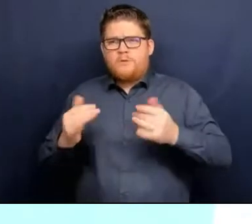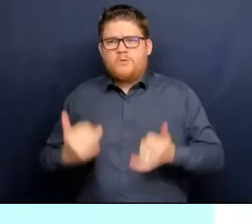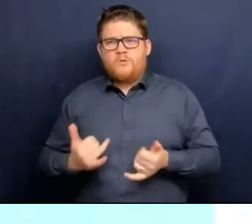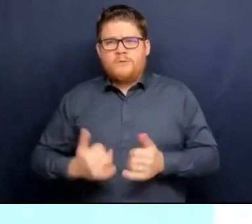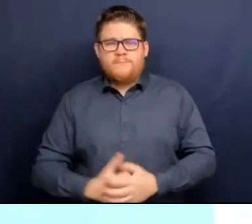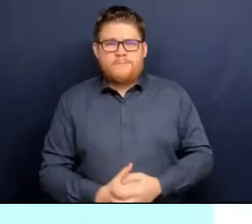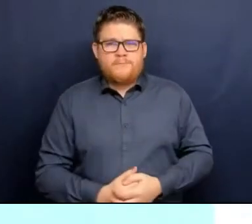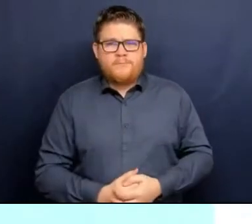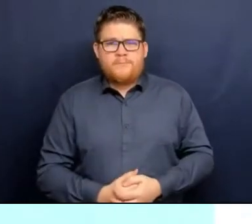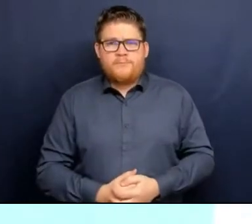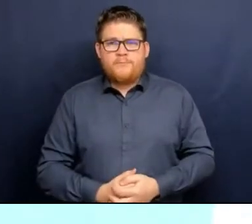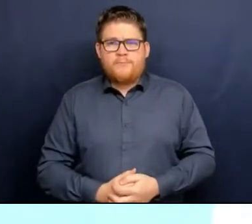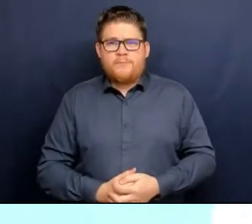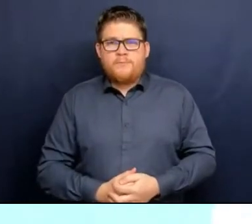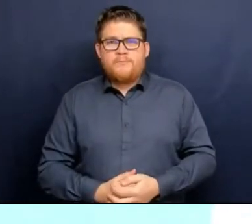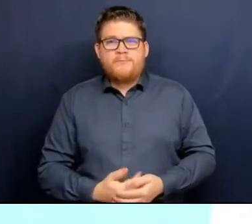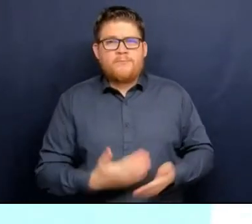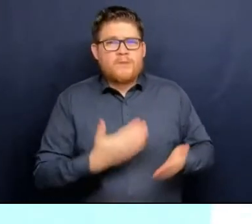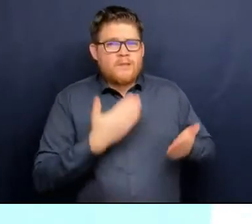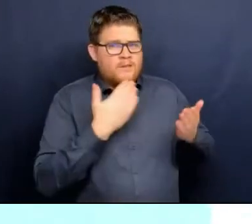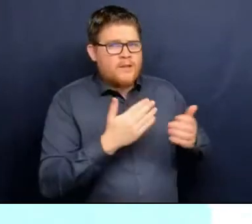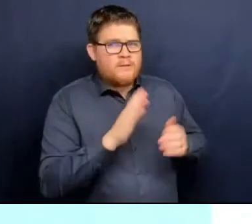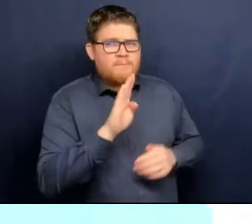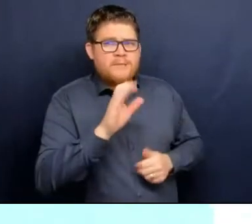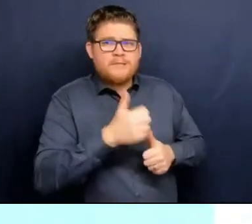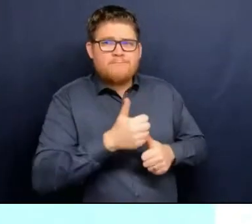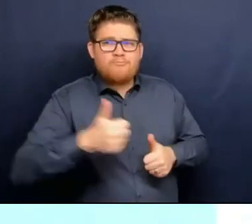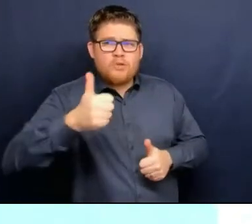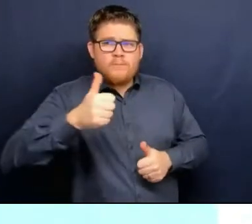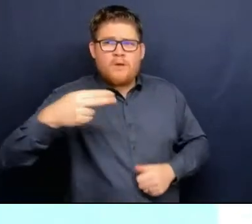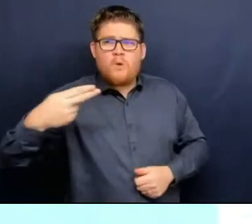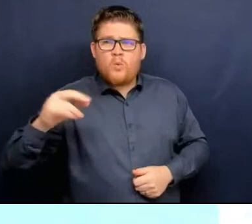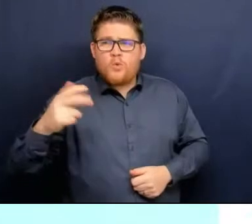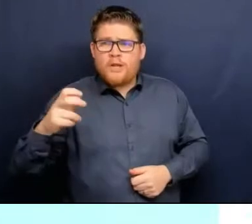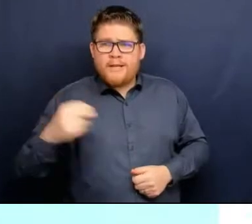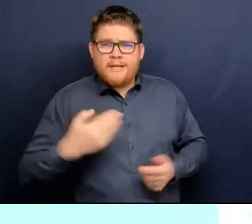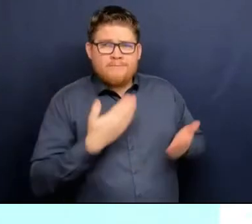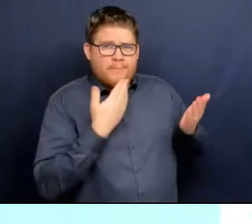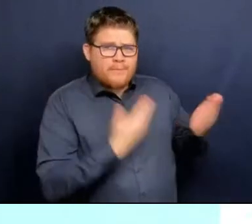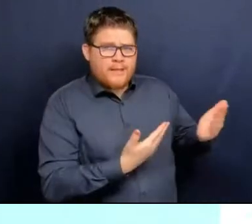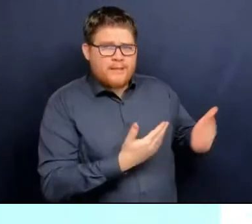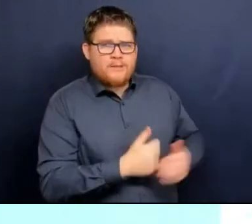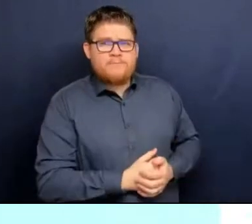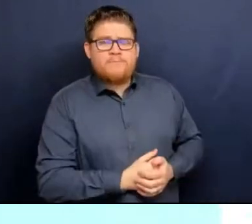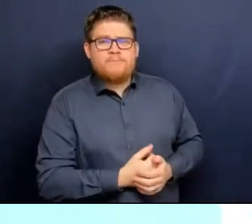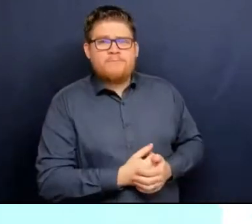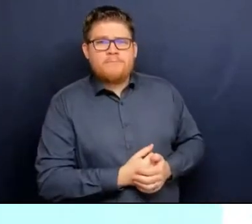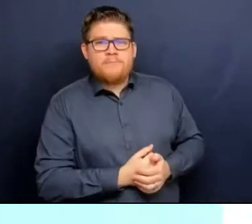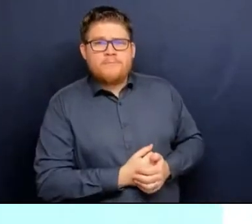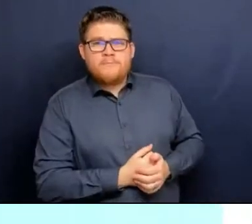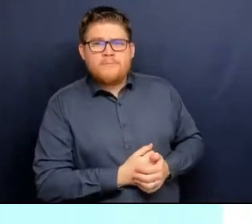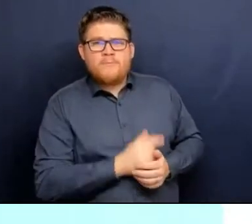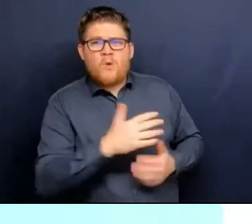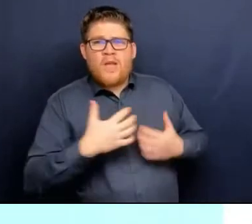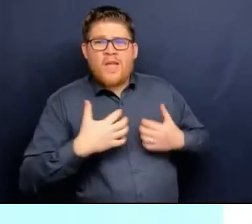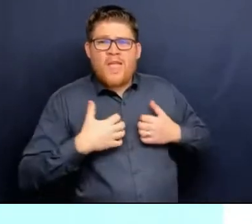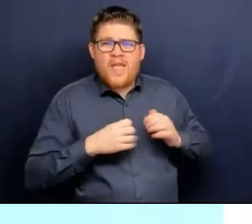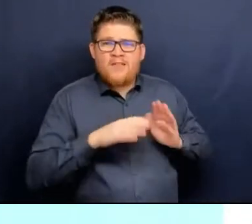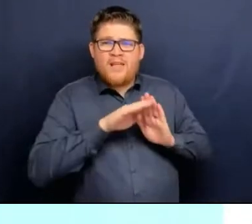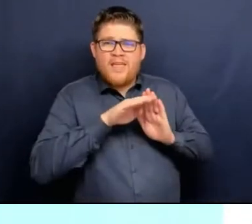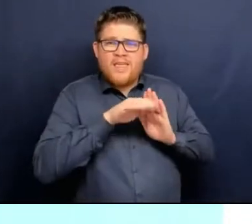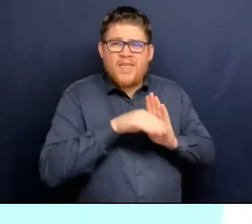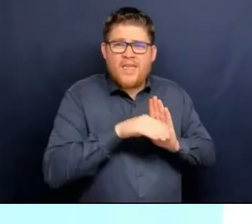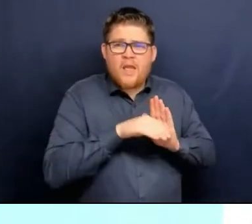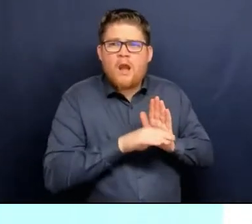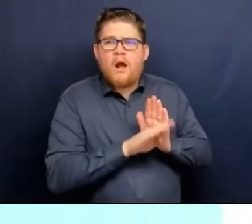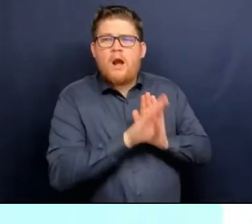time I've really met you, and when you were going through your health issues, I was concerned. You know, to me, you're doing amazing